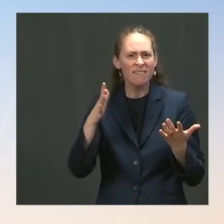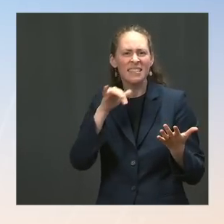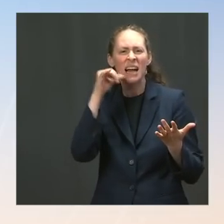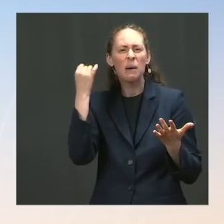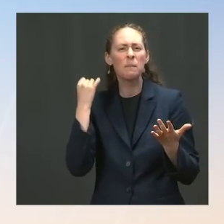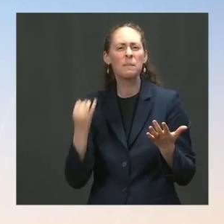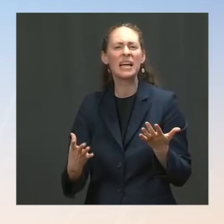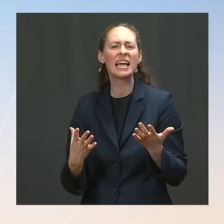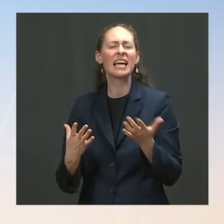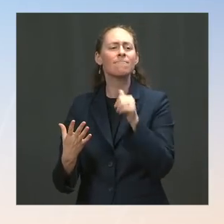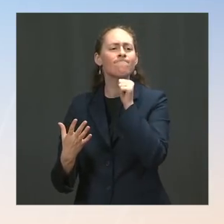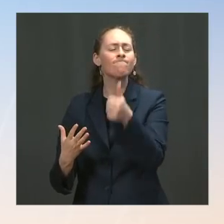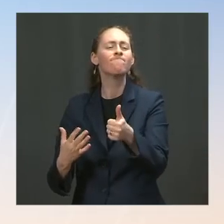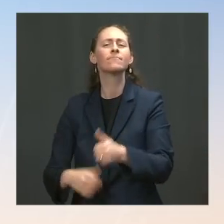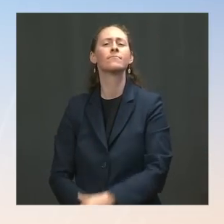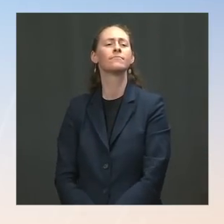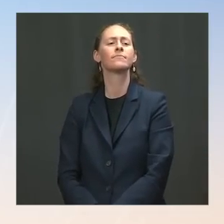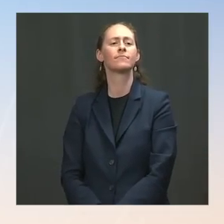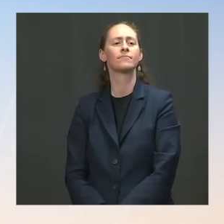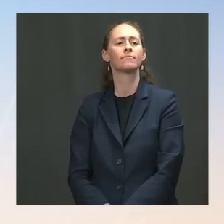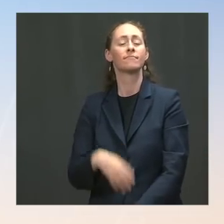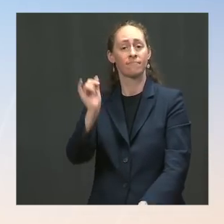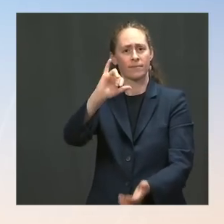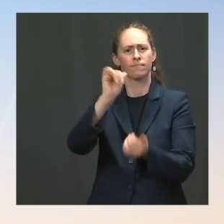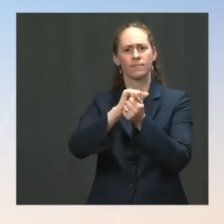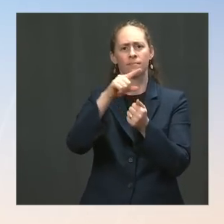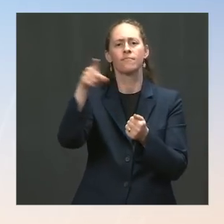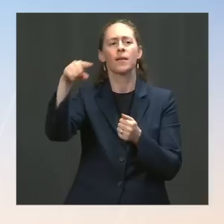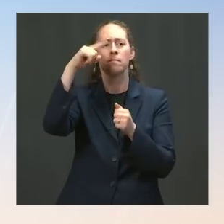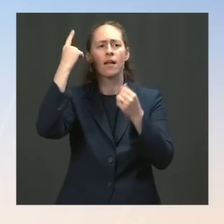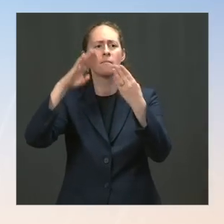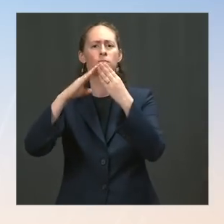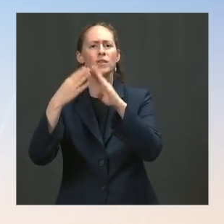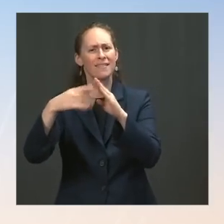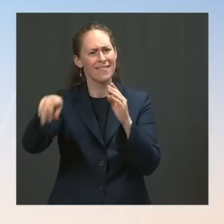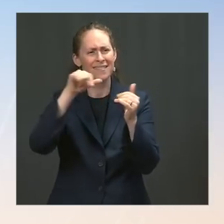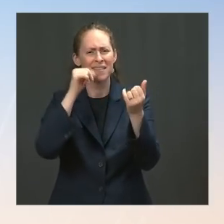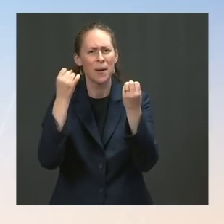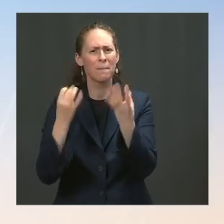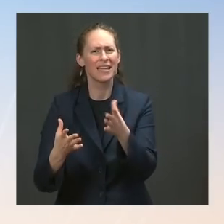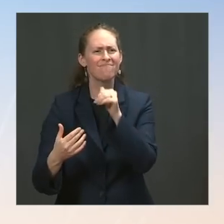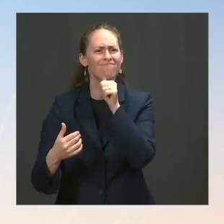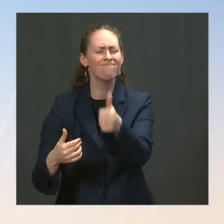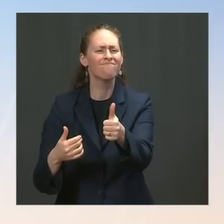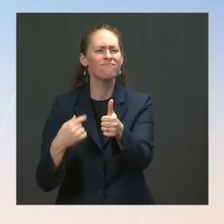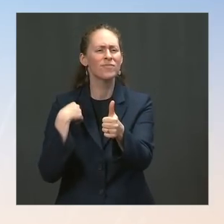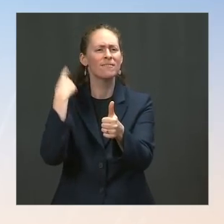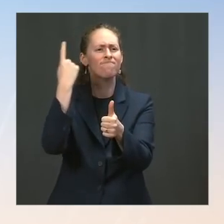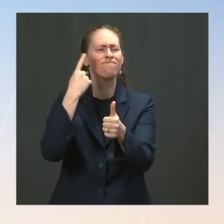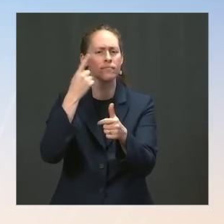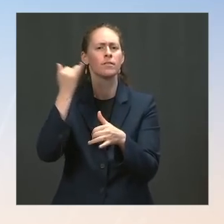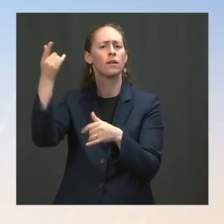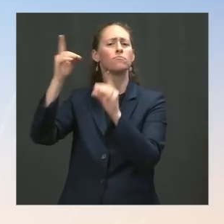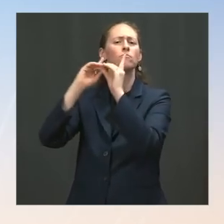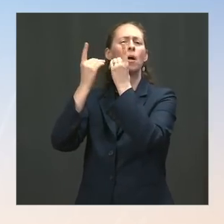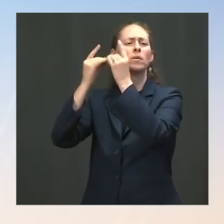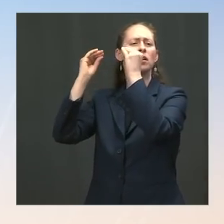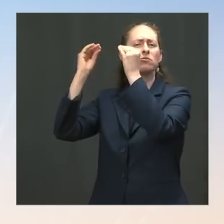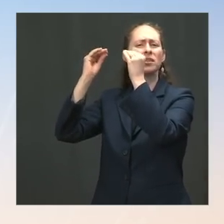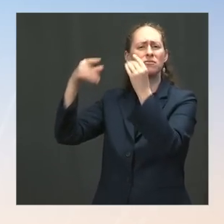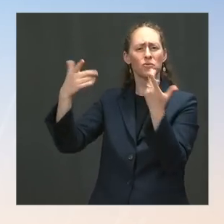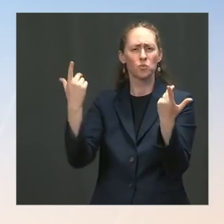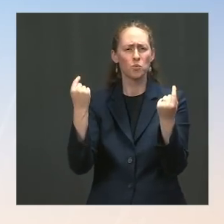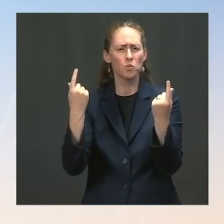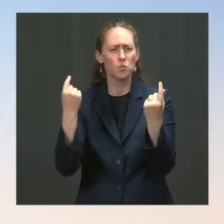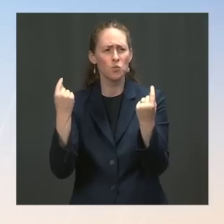also lower as a percentage of population. So what kind of guidance is the Department of Education giving historically black colleges and universities this fall